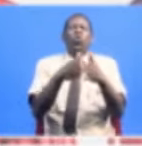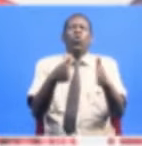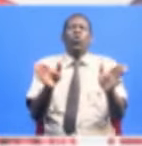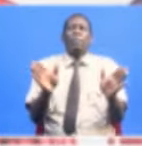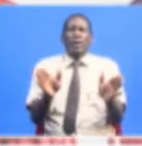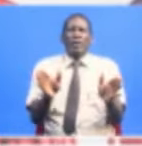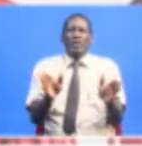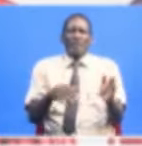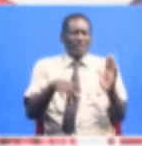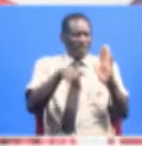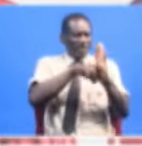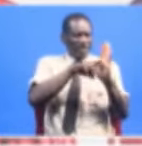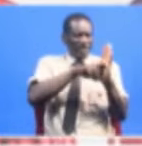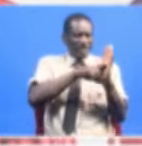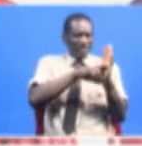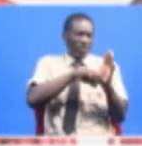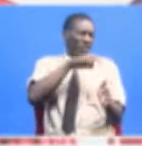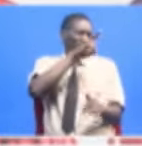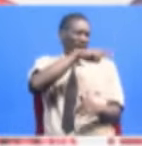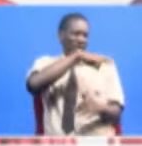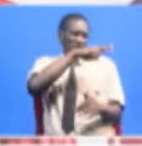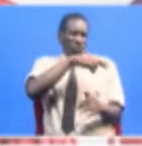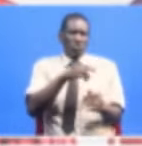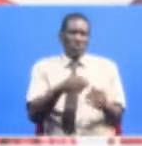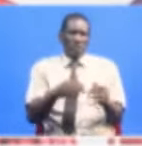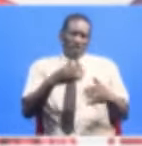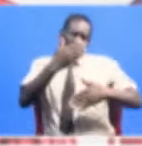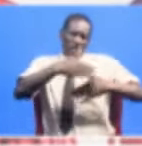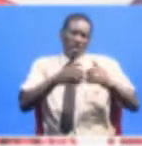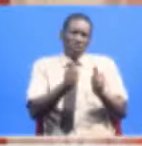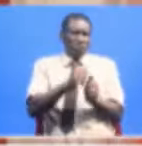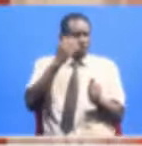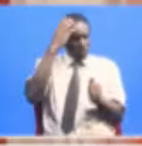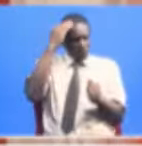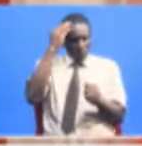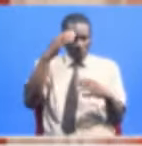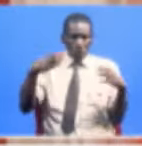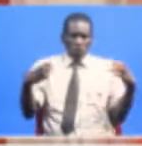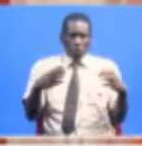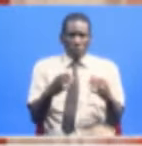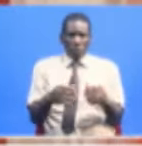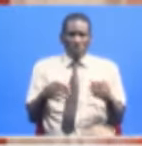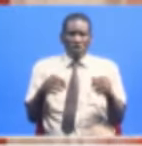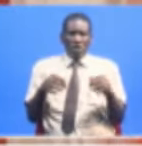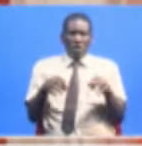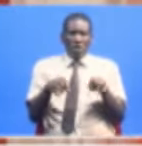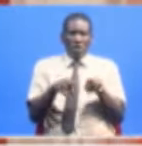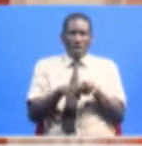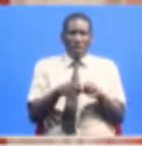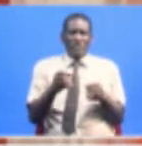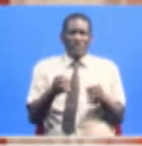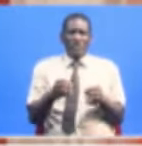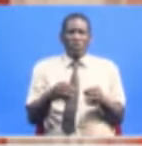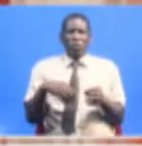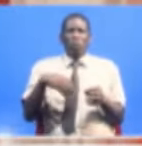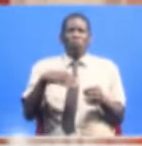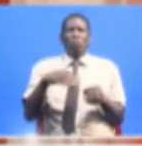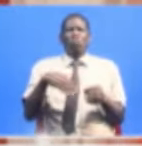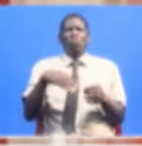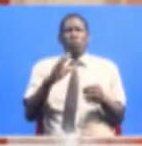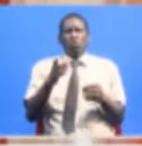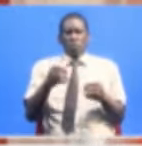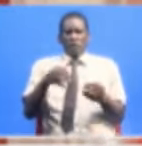know, the negative connotations associated with the Somali community. As an airline that flies to more country than any other, we take